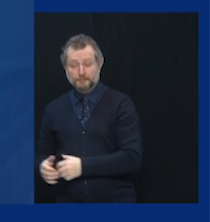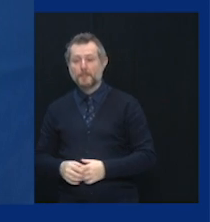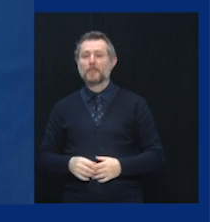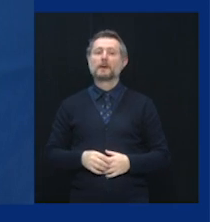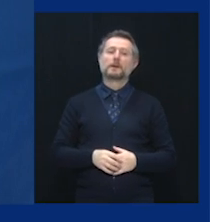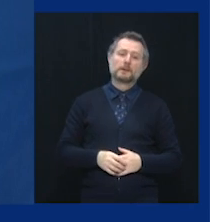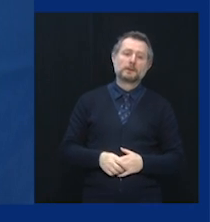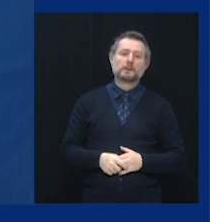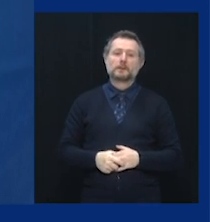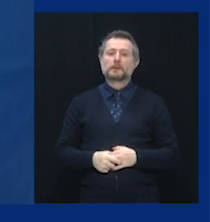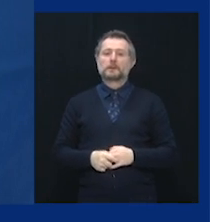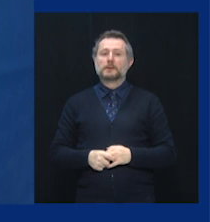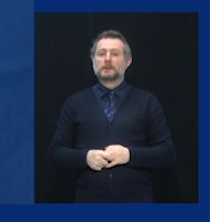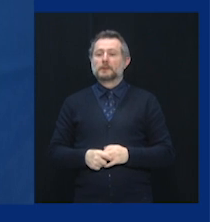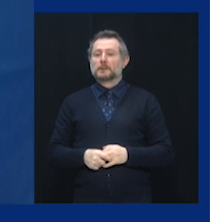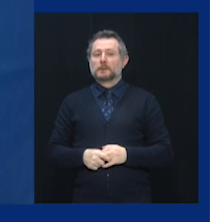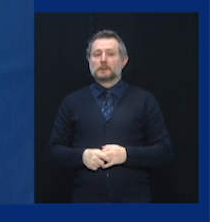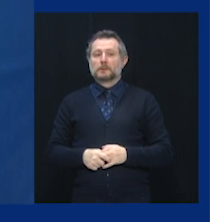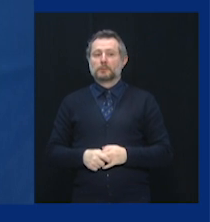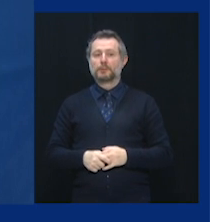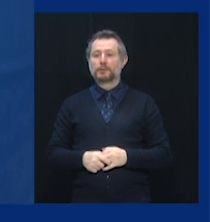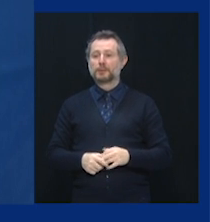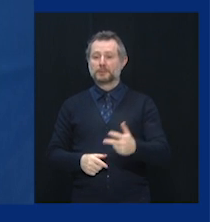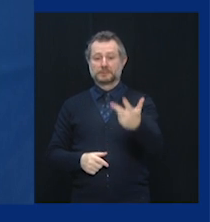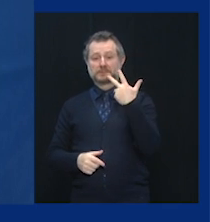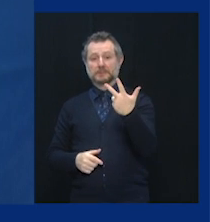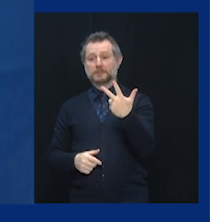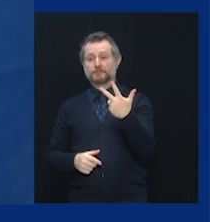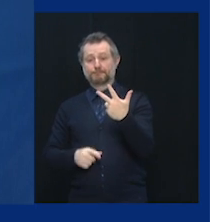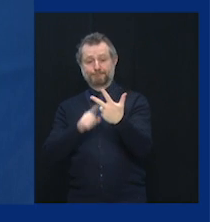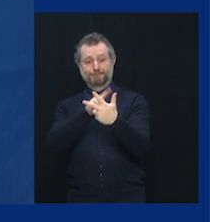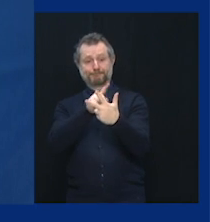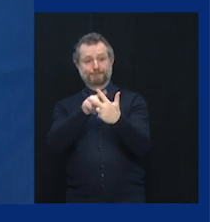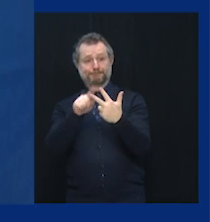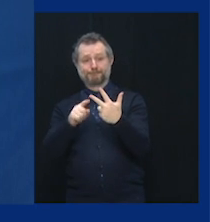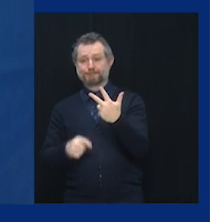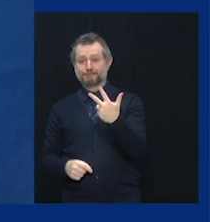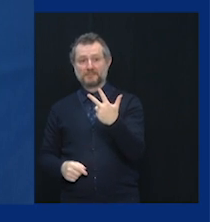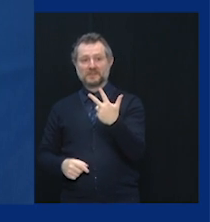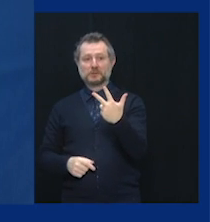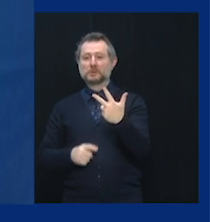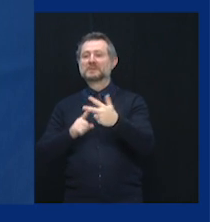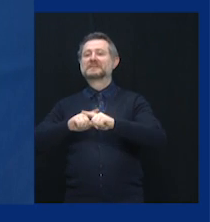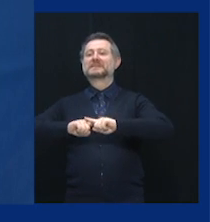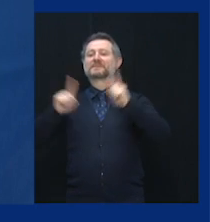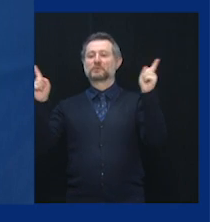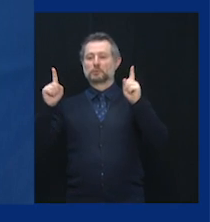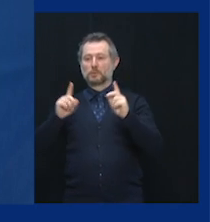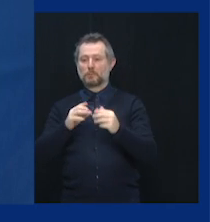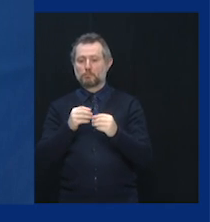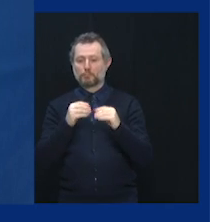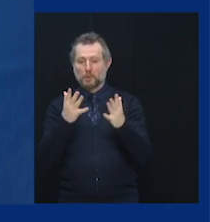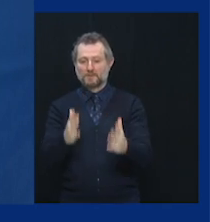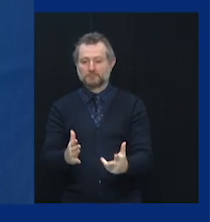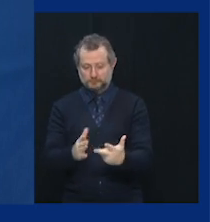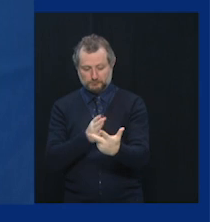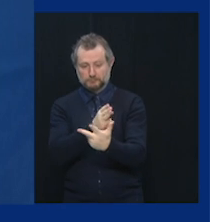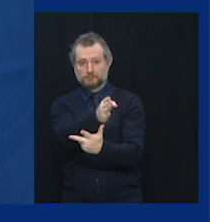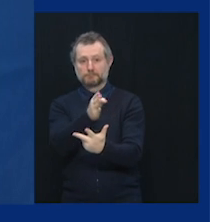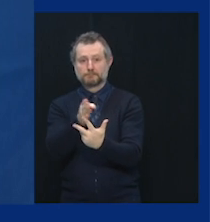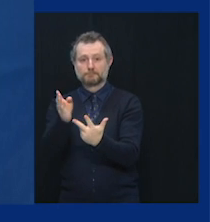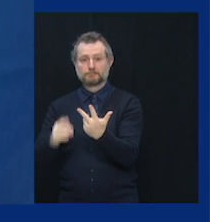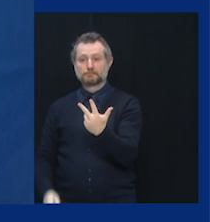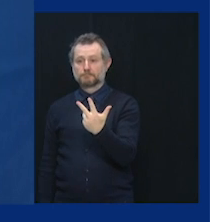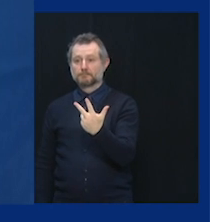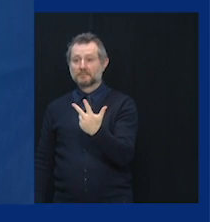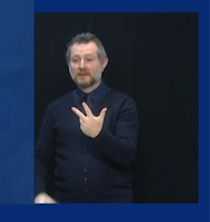provided for by three different providers. Essential workers are done by city and